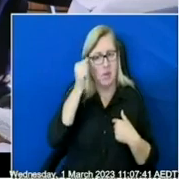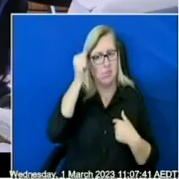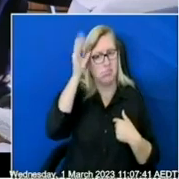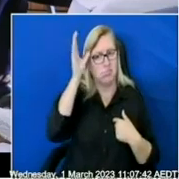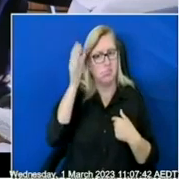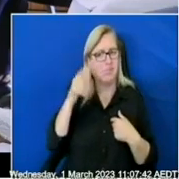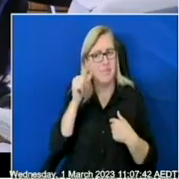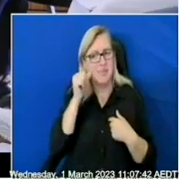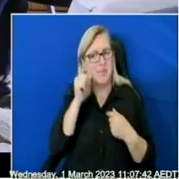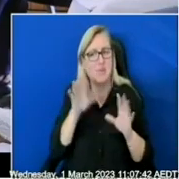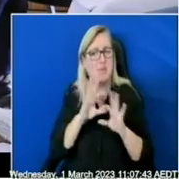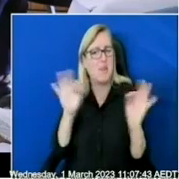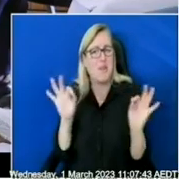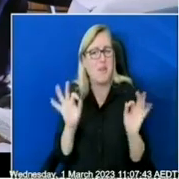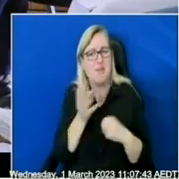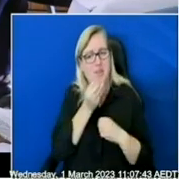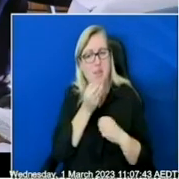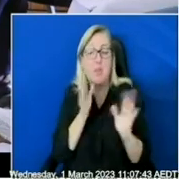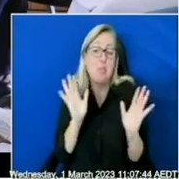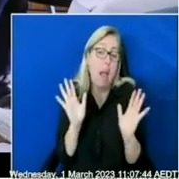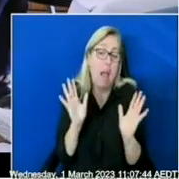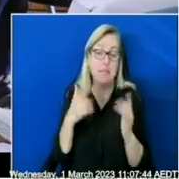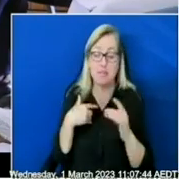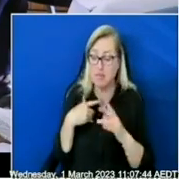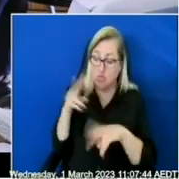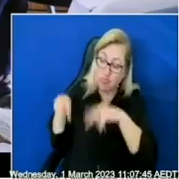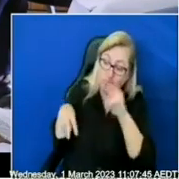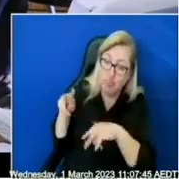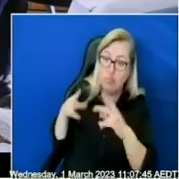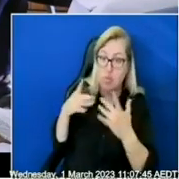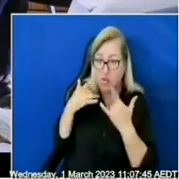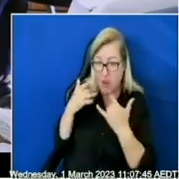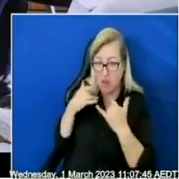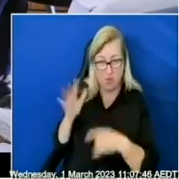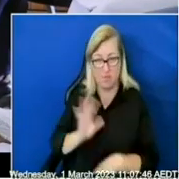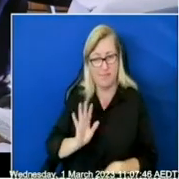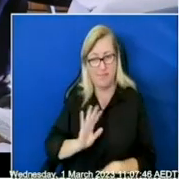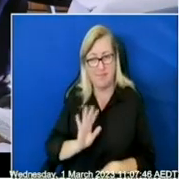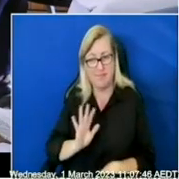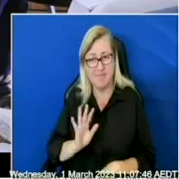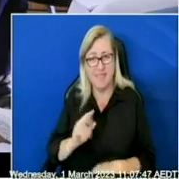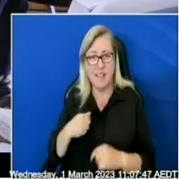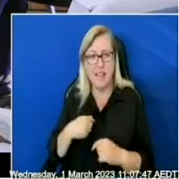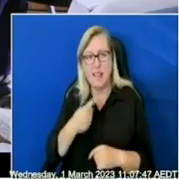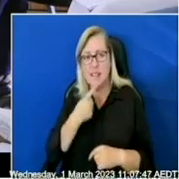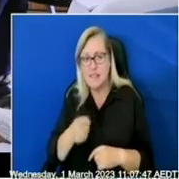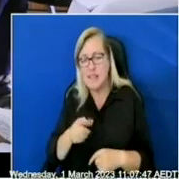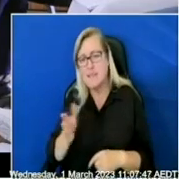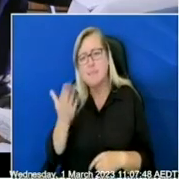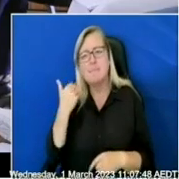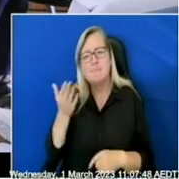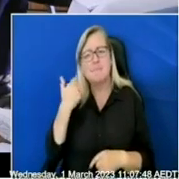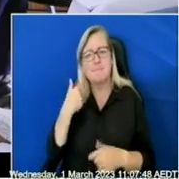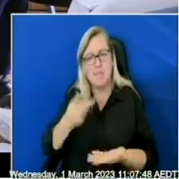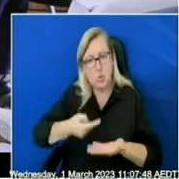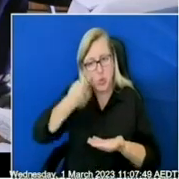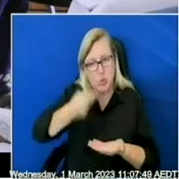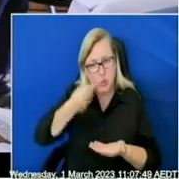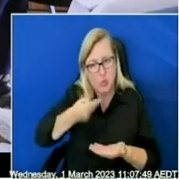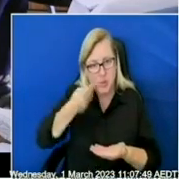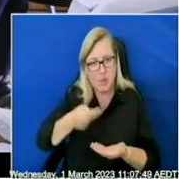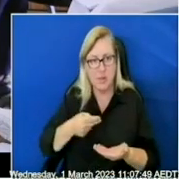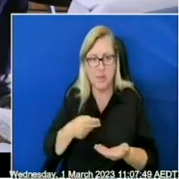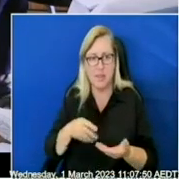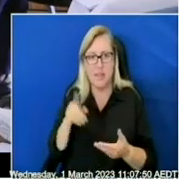we didn't judge them. But we loved them. Walk them across the road, and I said, "I'll take you over and get your bowl of soup." And he, then he'd have to admit he